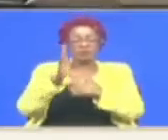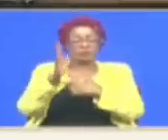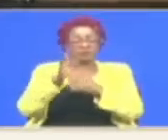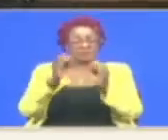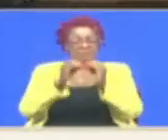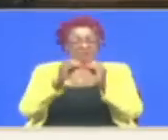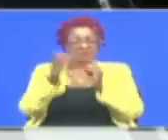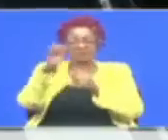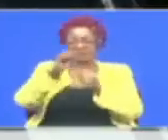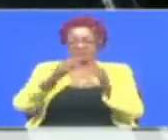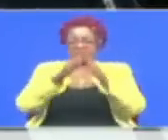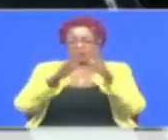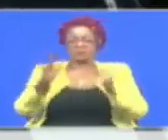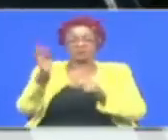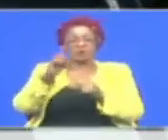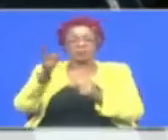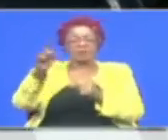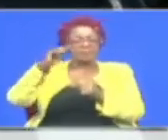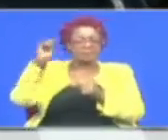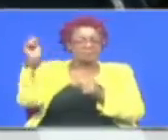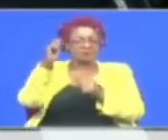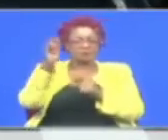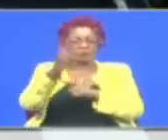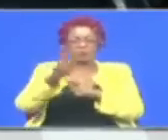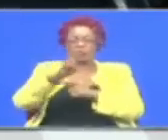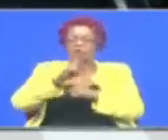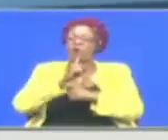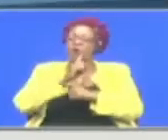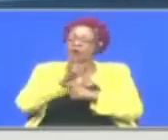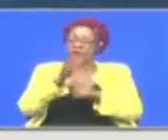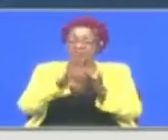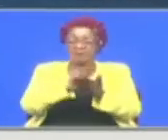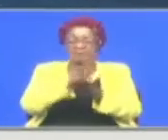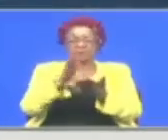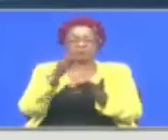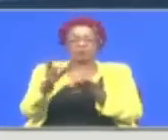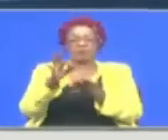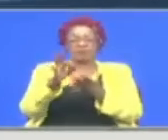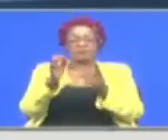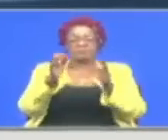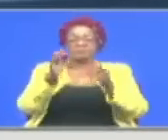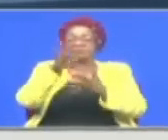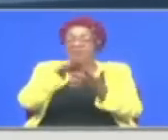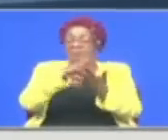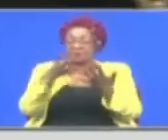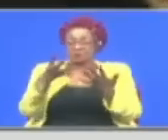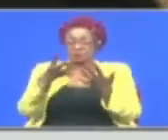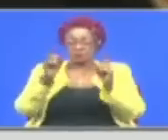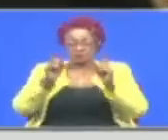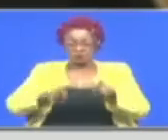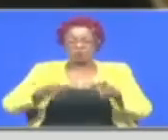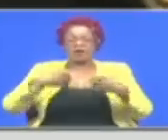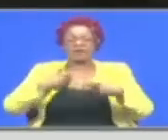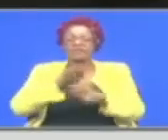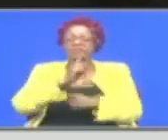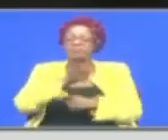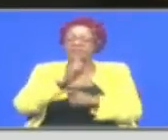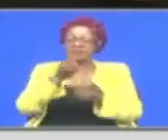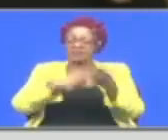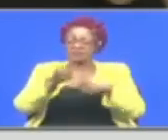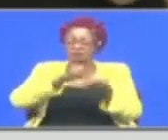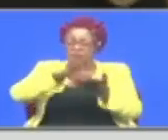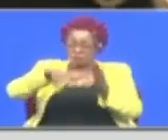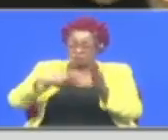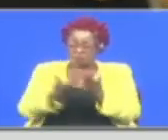House Nairobi, President Uhuru Kenyatta ordered the Department of Correctional Services to take disciplinary action against all